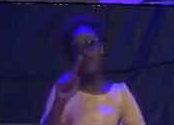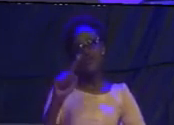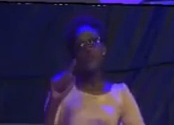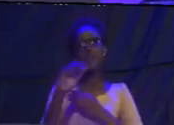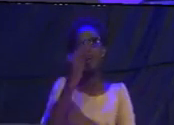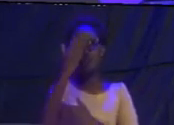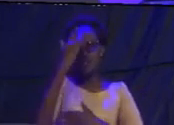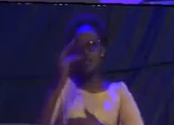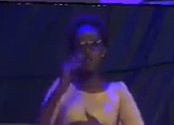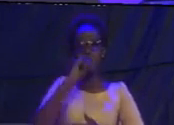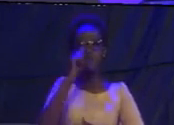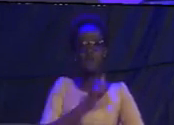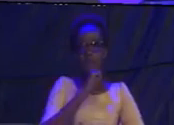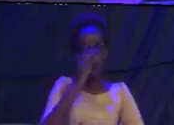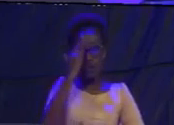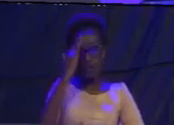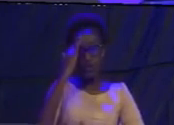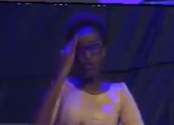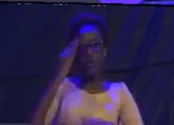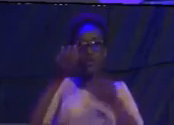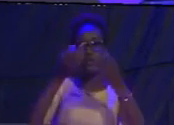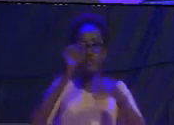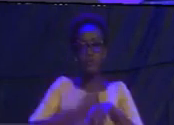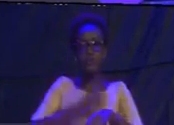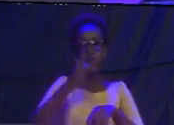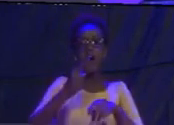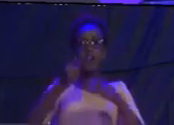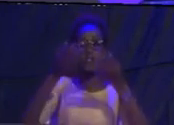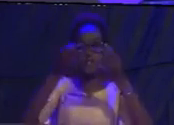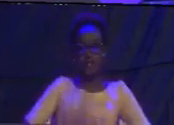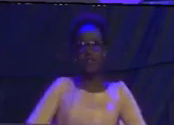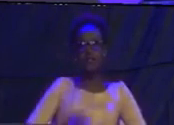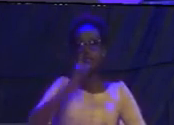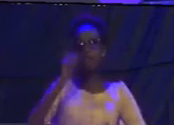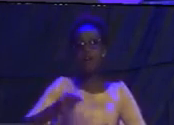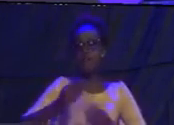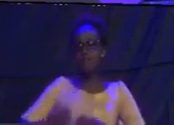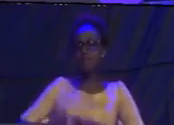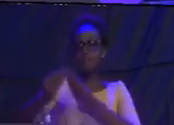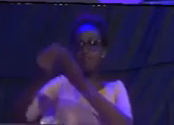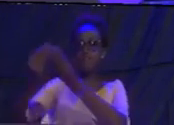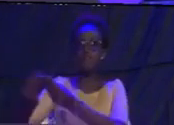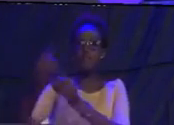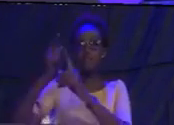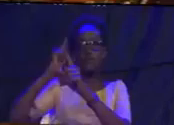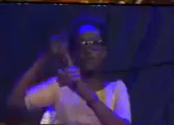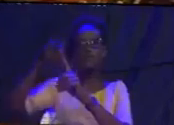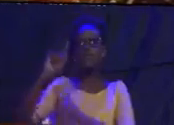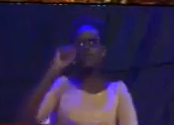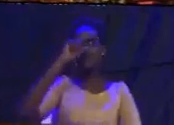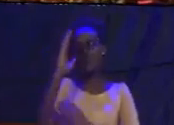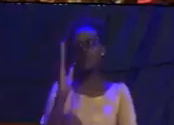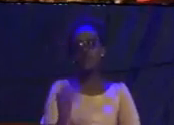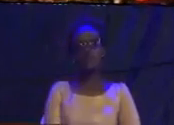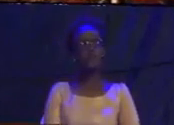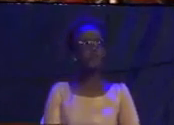And so because Israel understood what a firstborn meant to them in their law, they understood that Jericho had been given